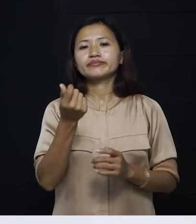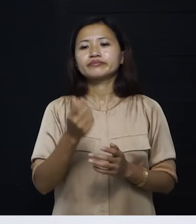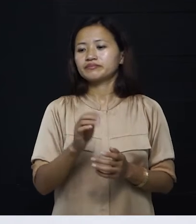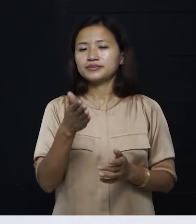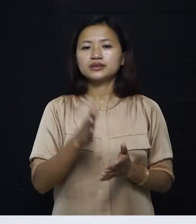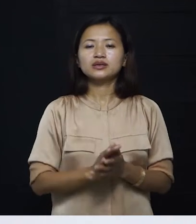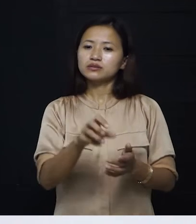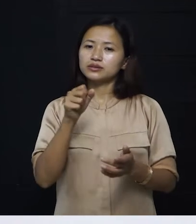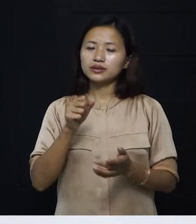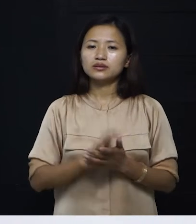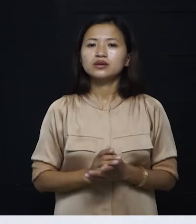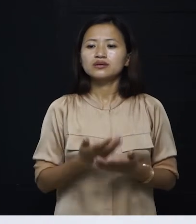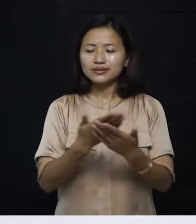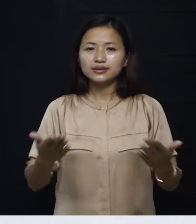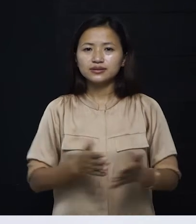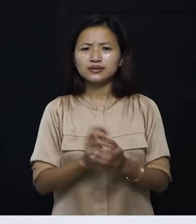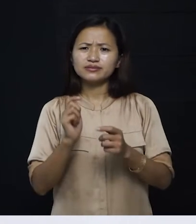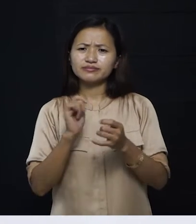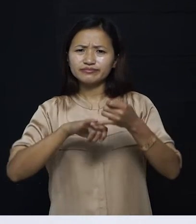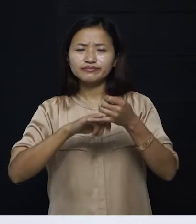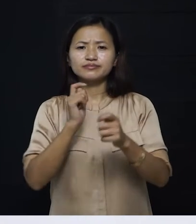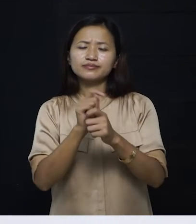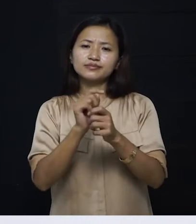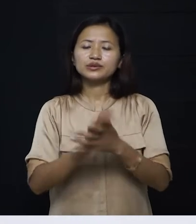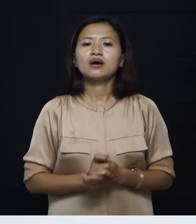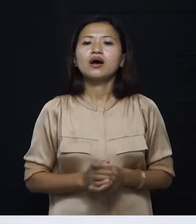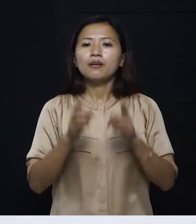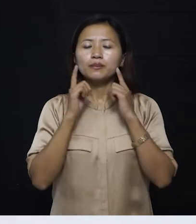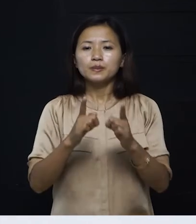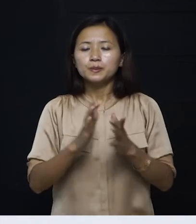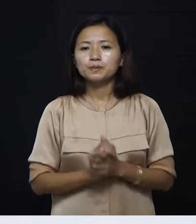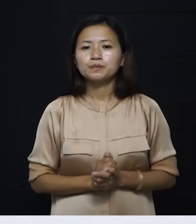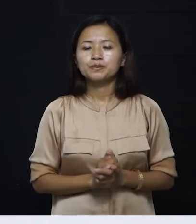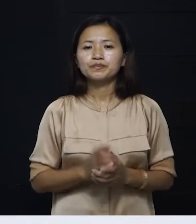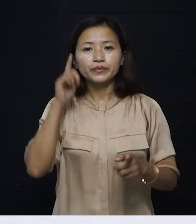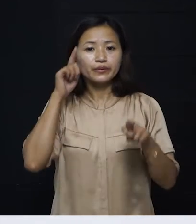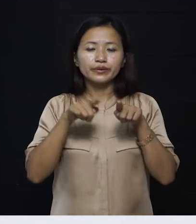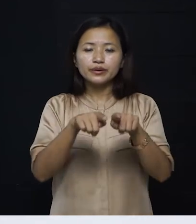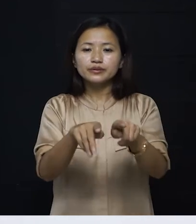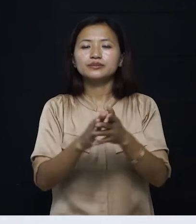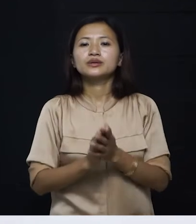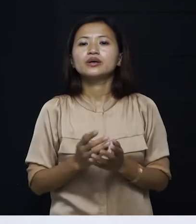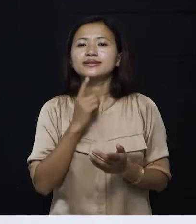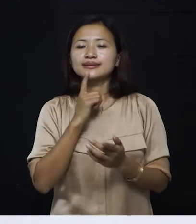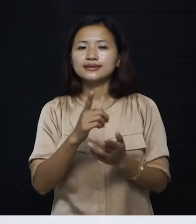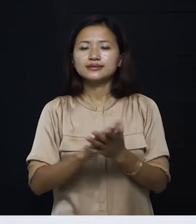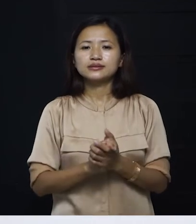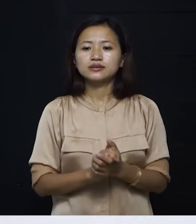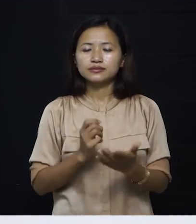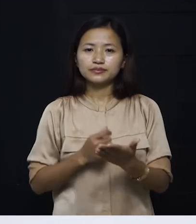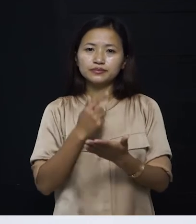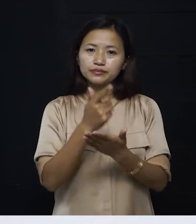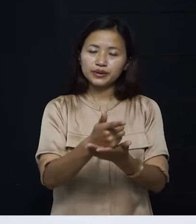the goods. It can be the goods, the services or whatever it is, okay? But with an agreement where he says that he will